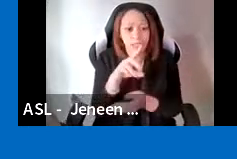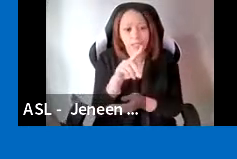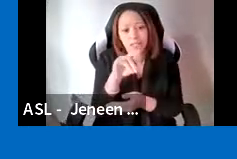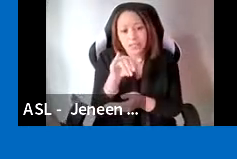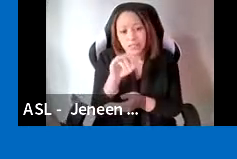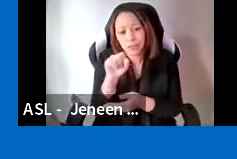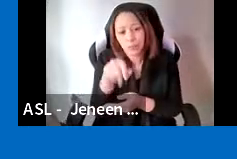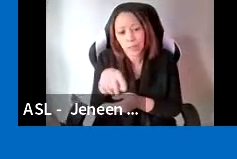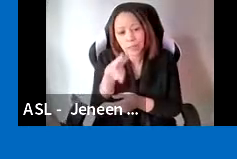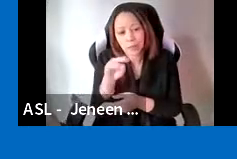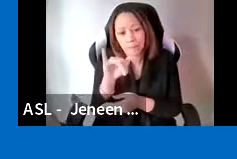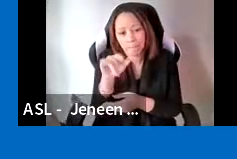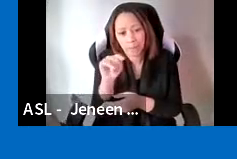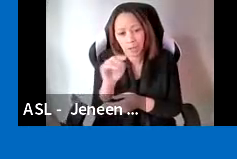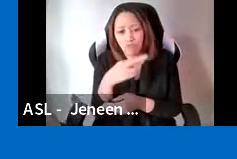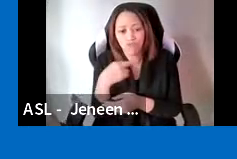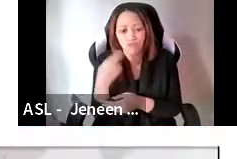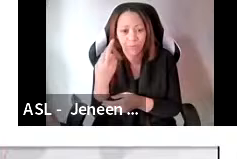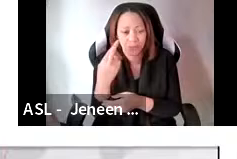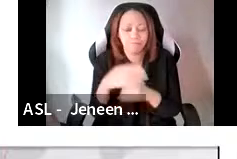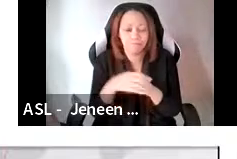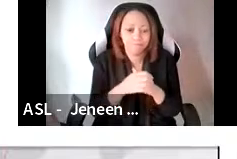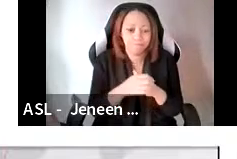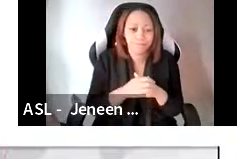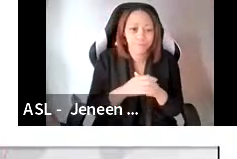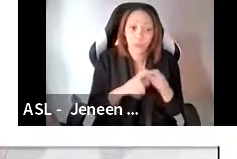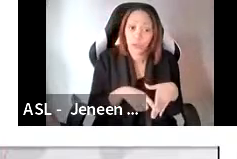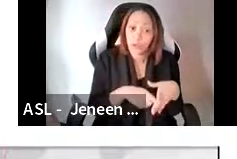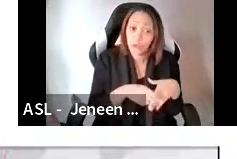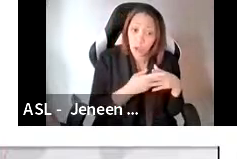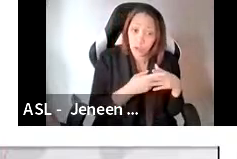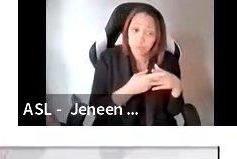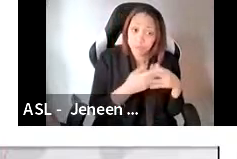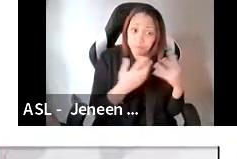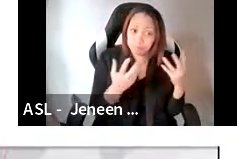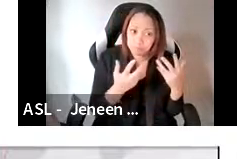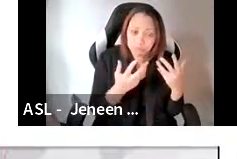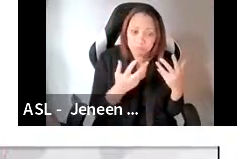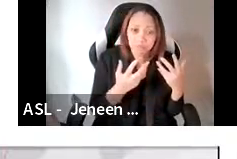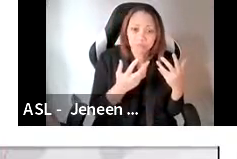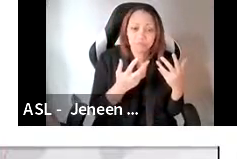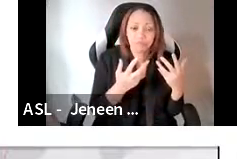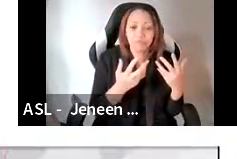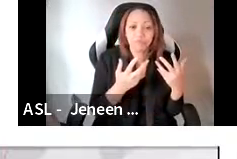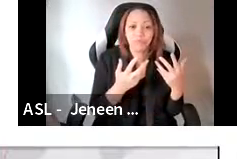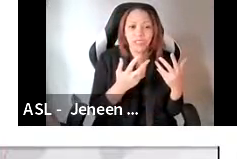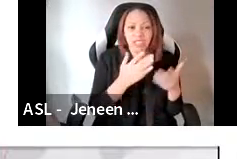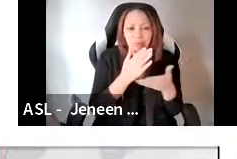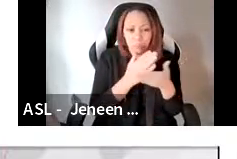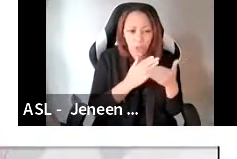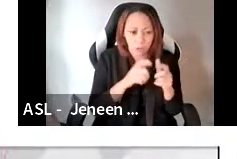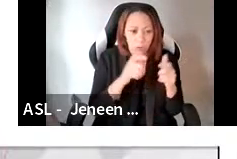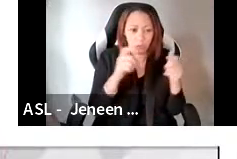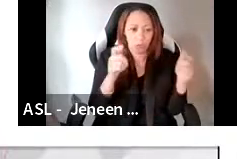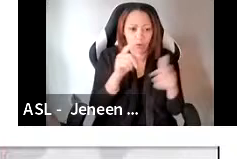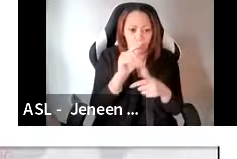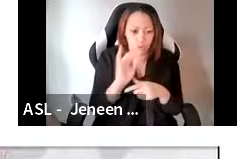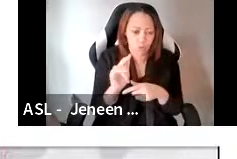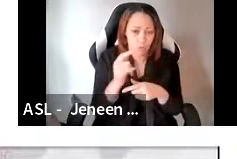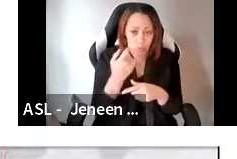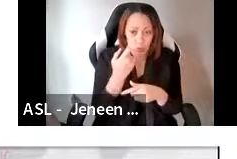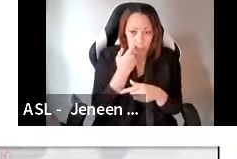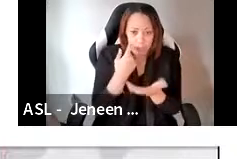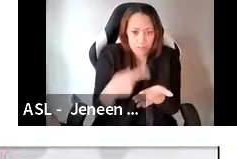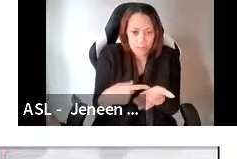Index. So to start with, the Displacement Risk Index is a component of the larger tool that Sarit just walked us